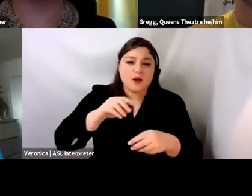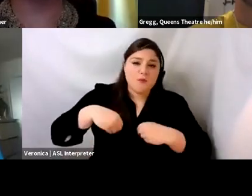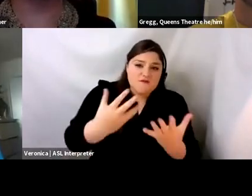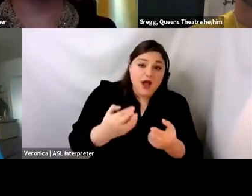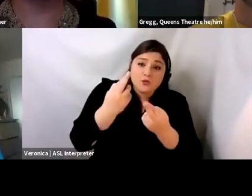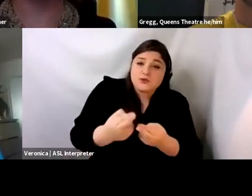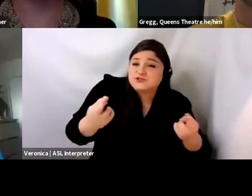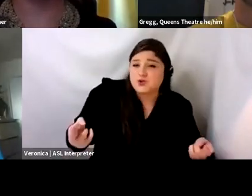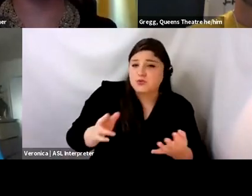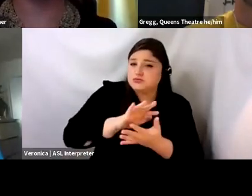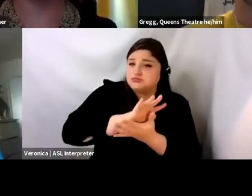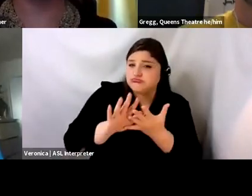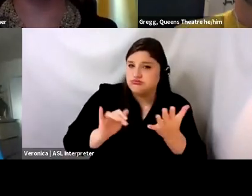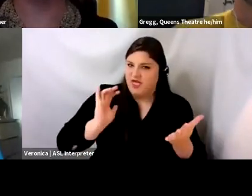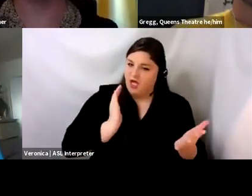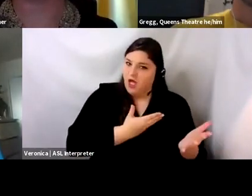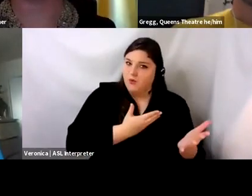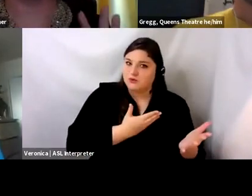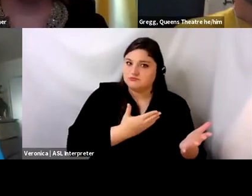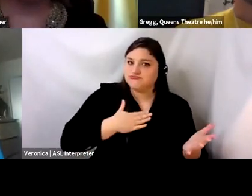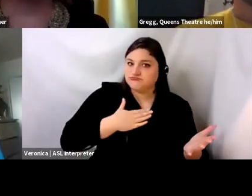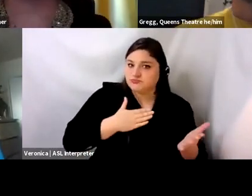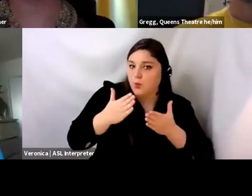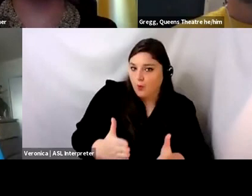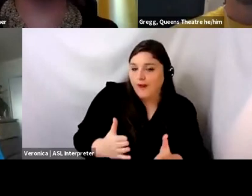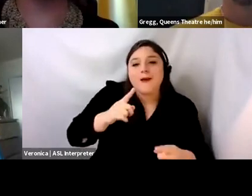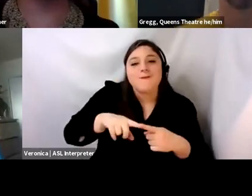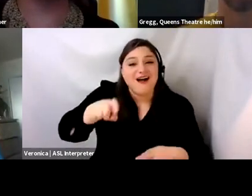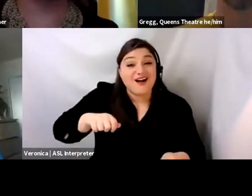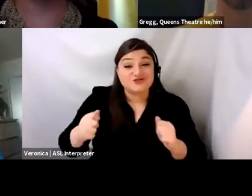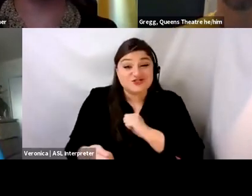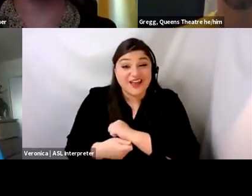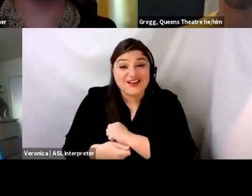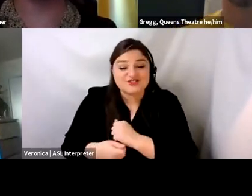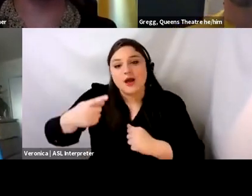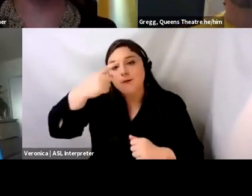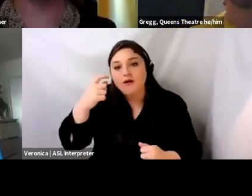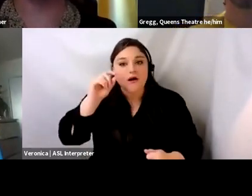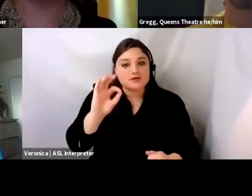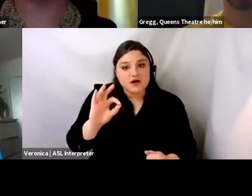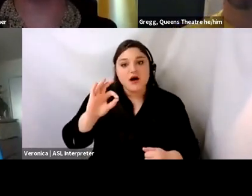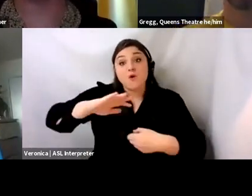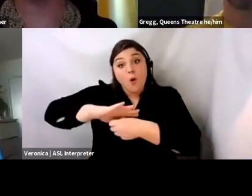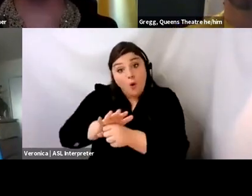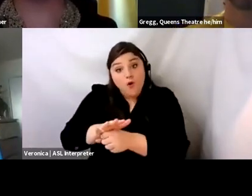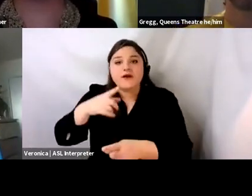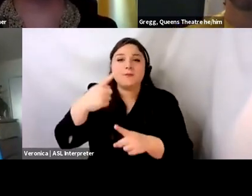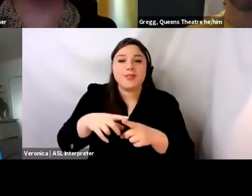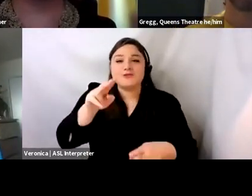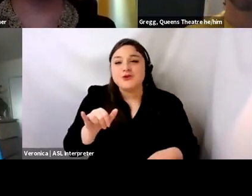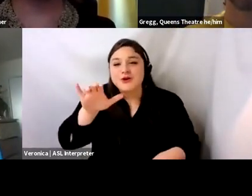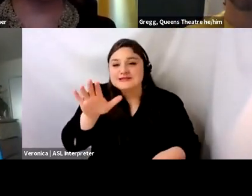And so that's had to change right now, just because of budgeting and how things have been changing within in the New York City metro area.